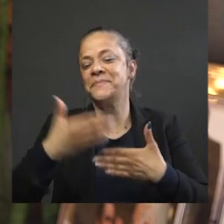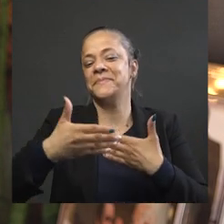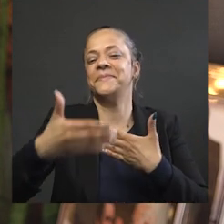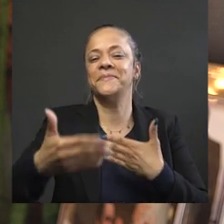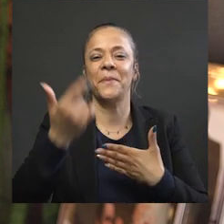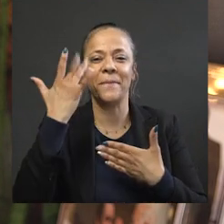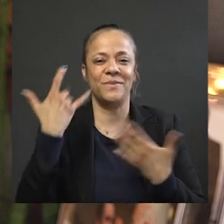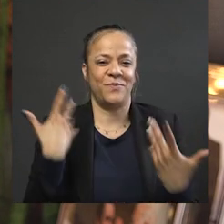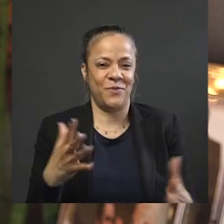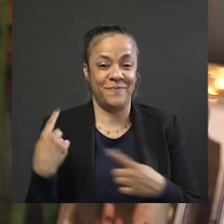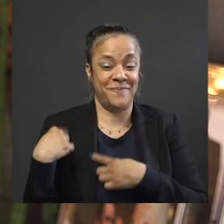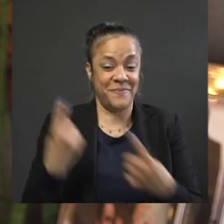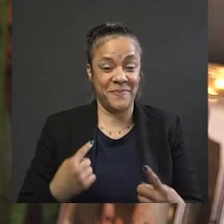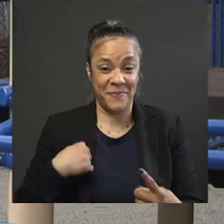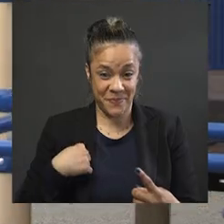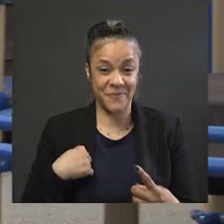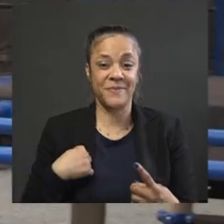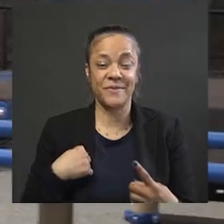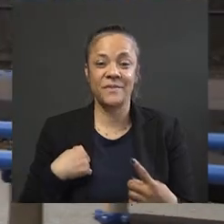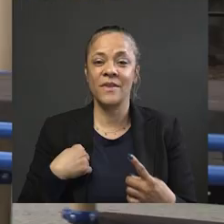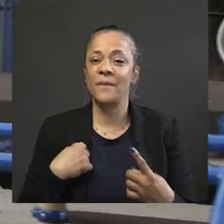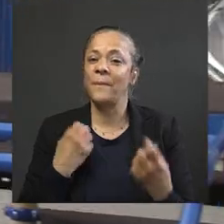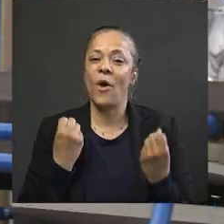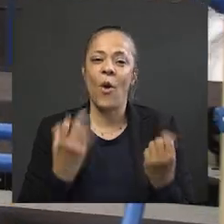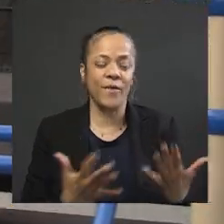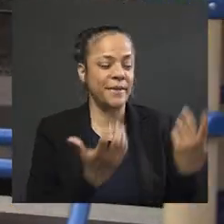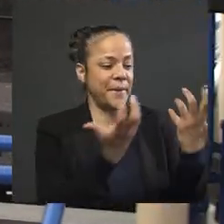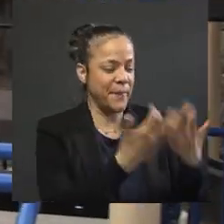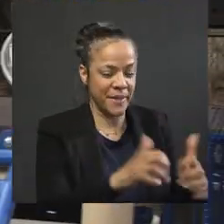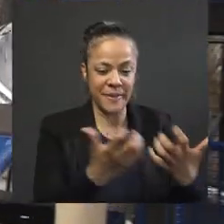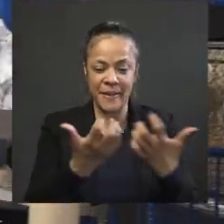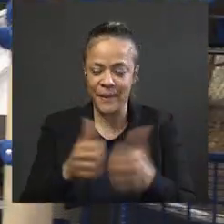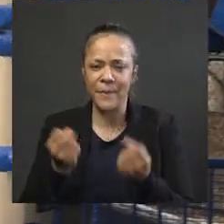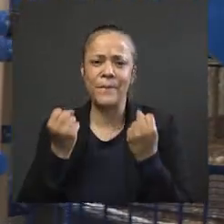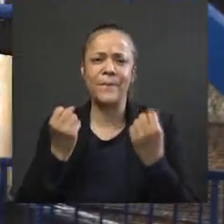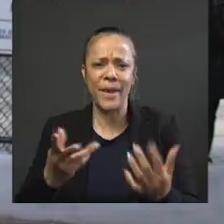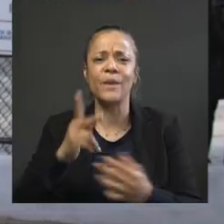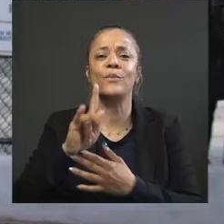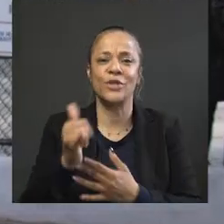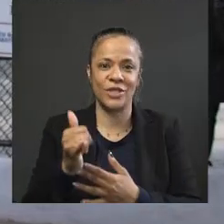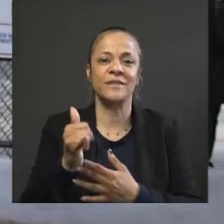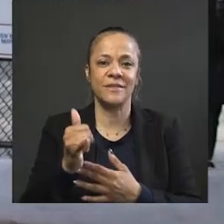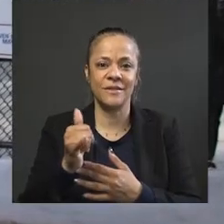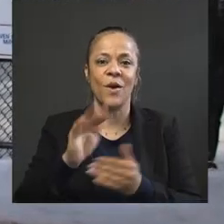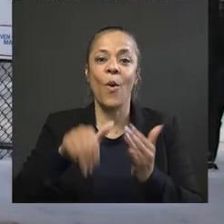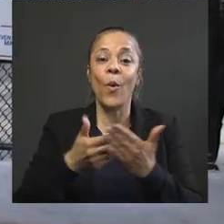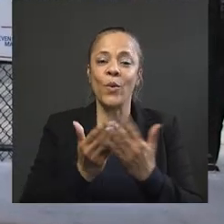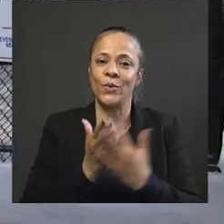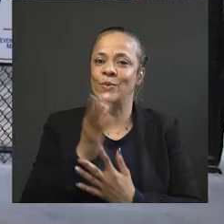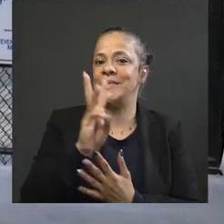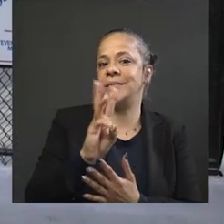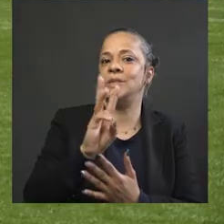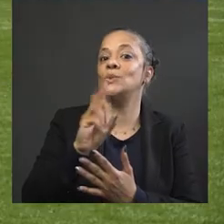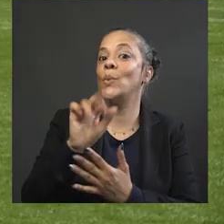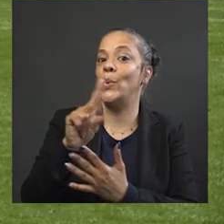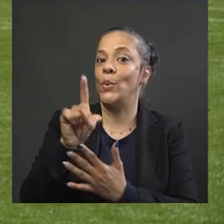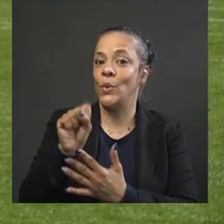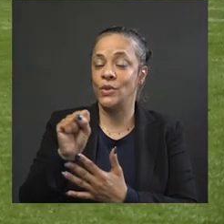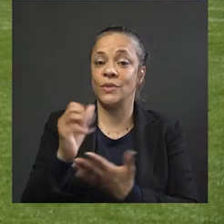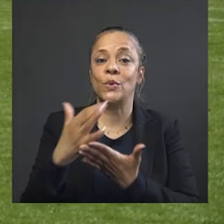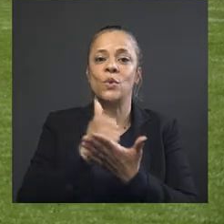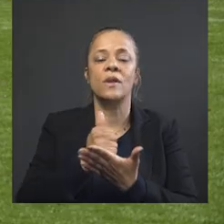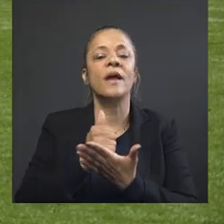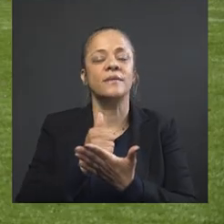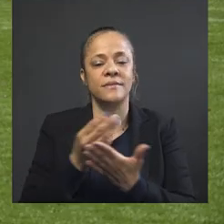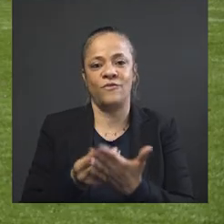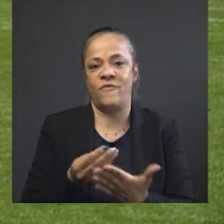ahead of most municipalities in this area. Throughout my tenure, we've completed major park improvement projects across all 6 wards utilizing